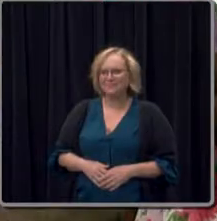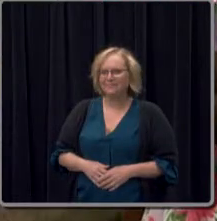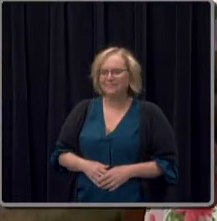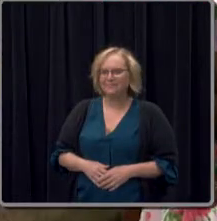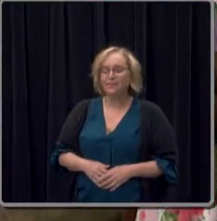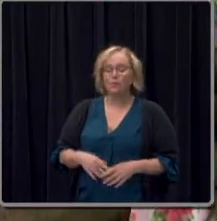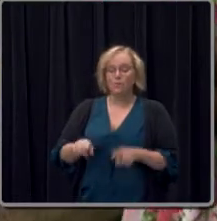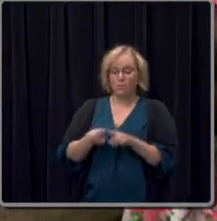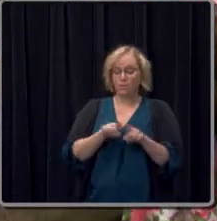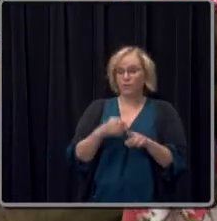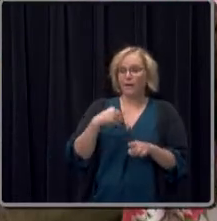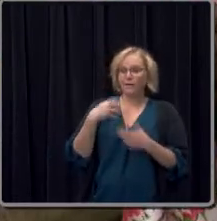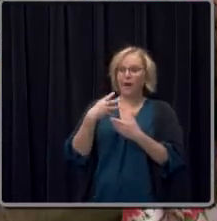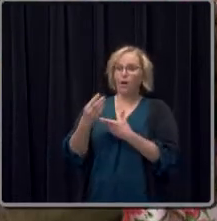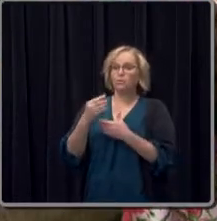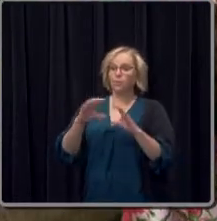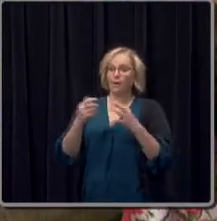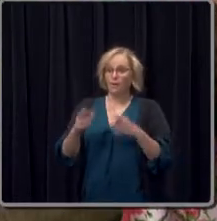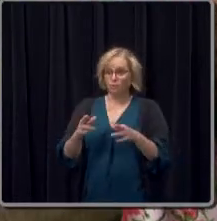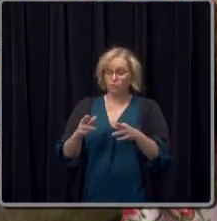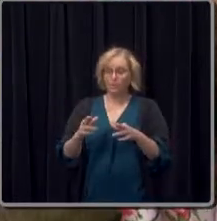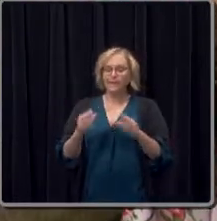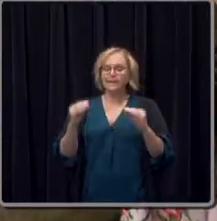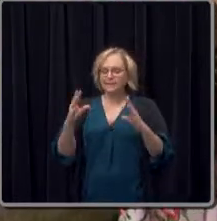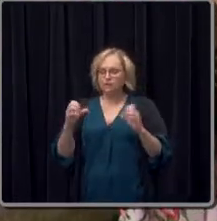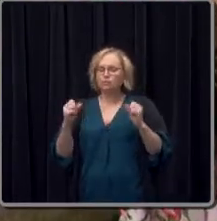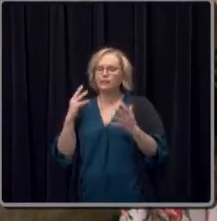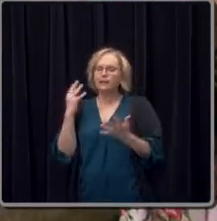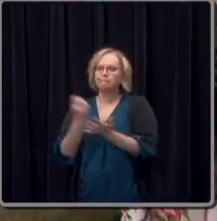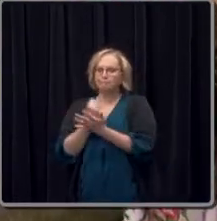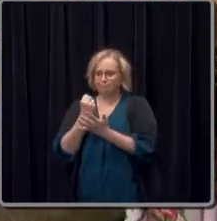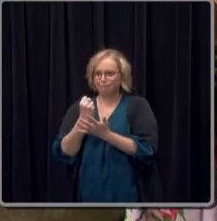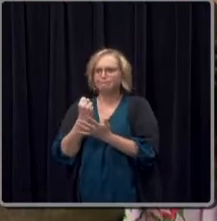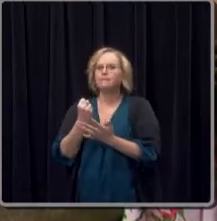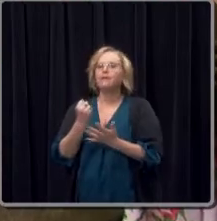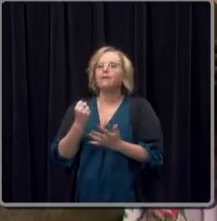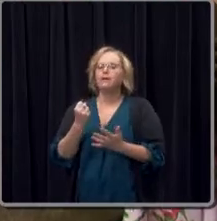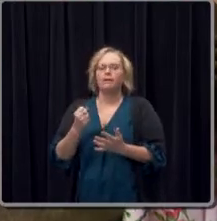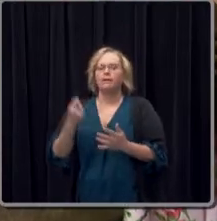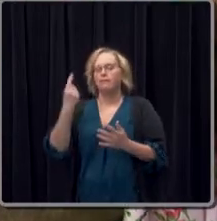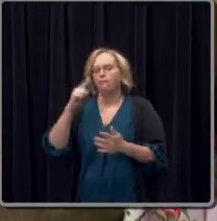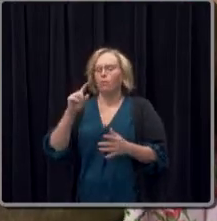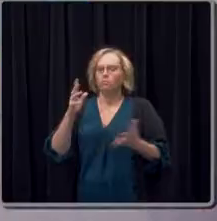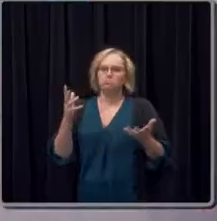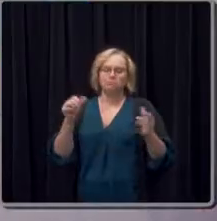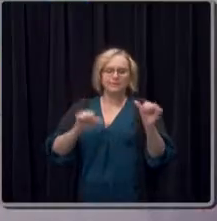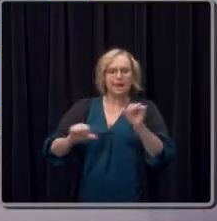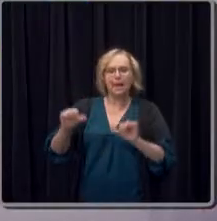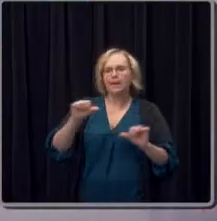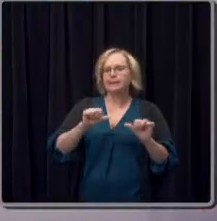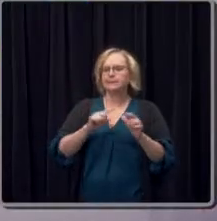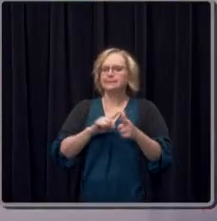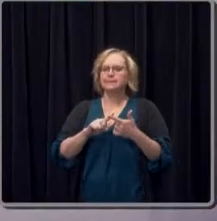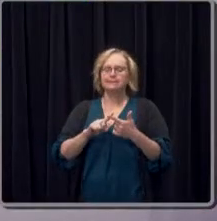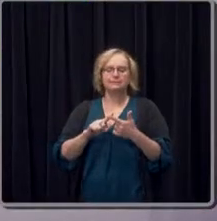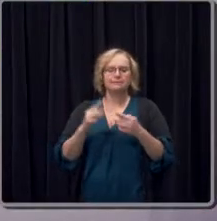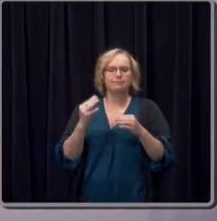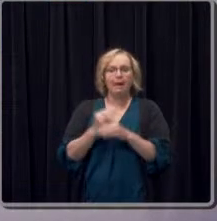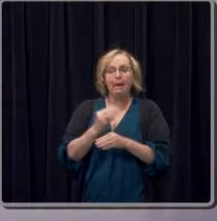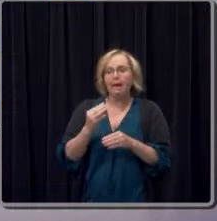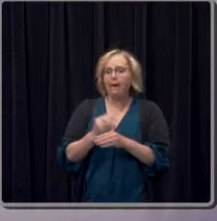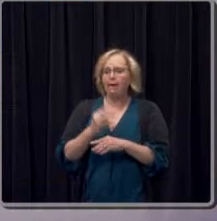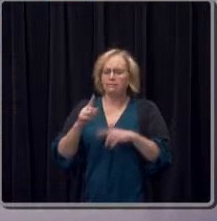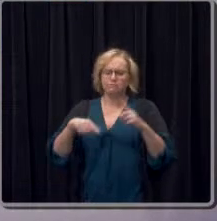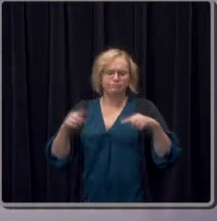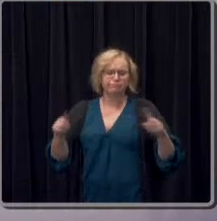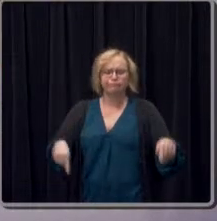We also have an outdoor classroom that teachers can utilize for science, for math, and a wide